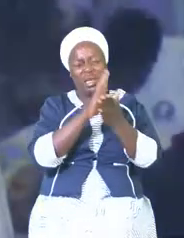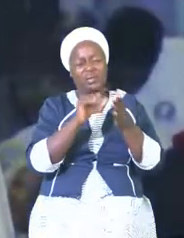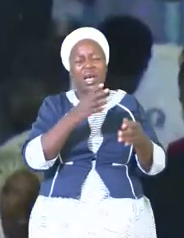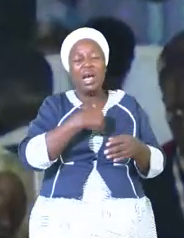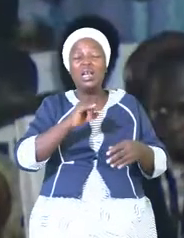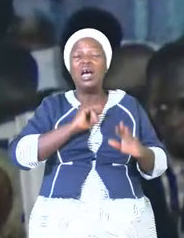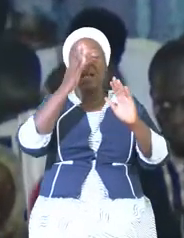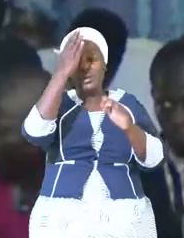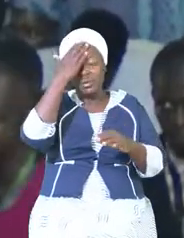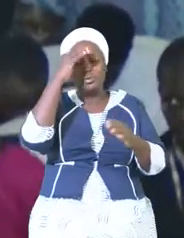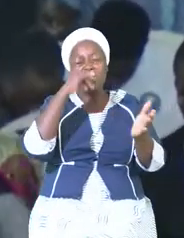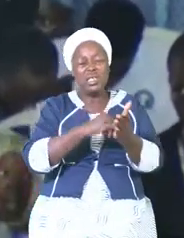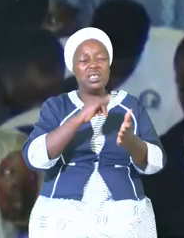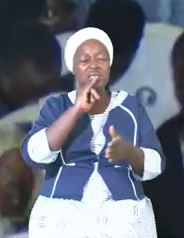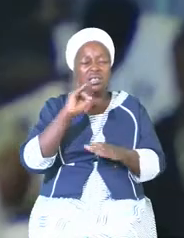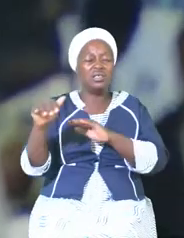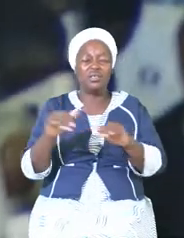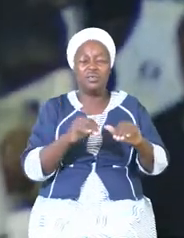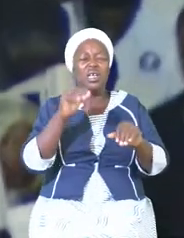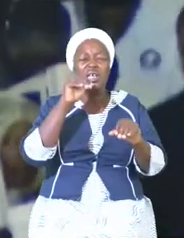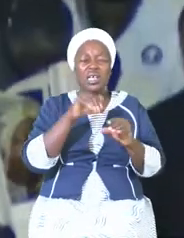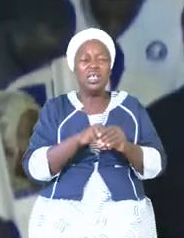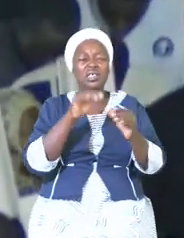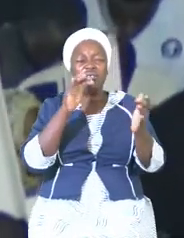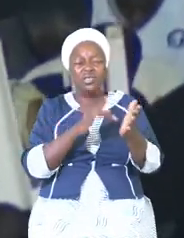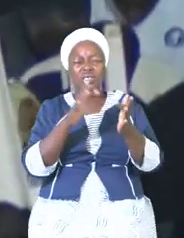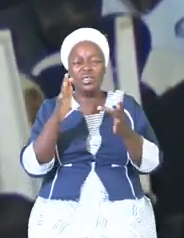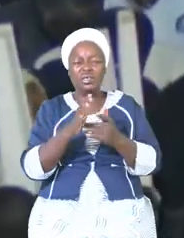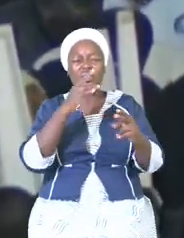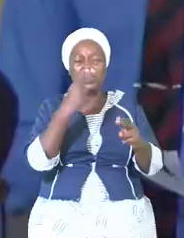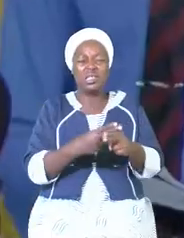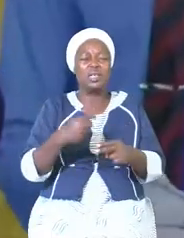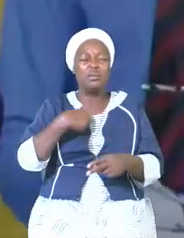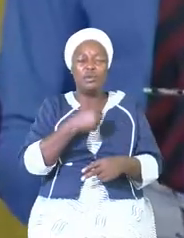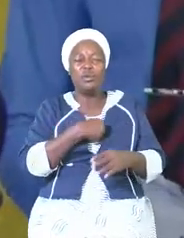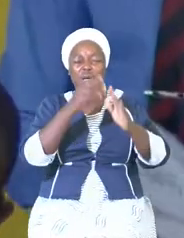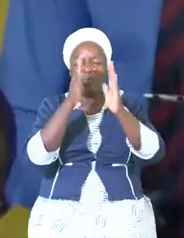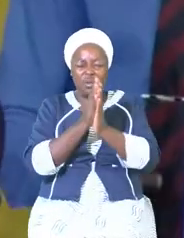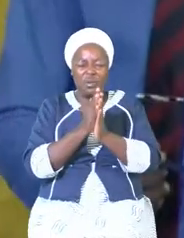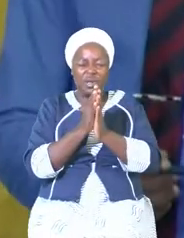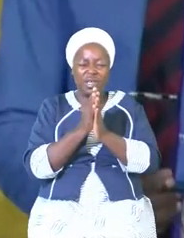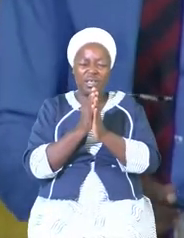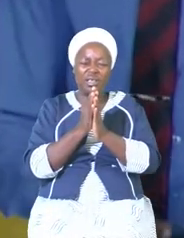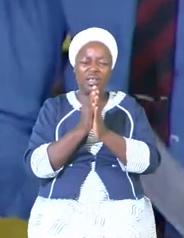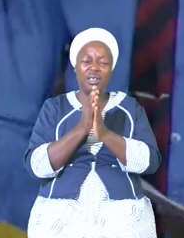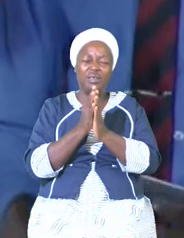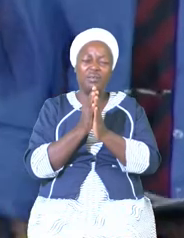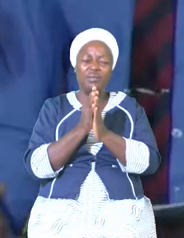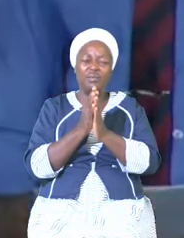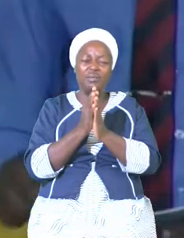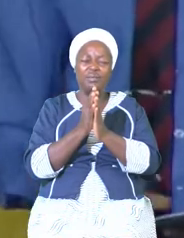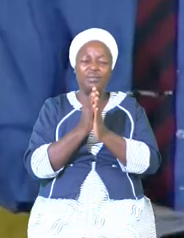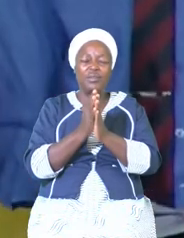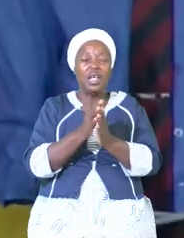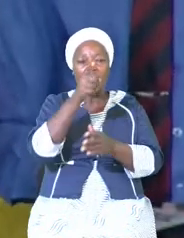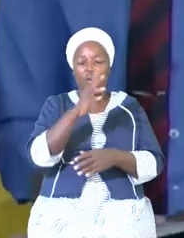it is done. In Jesus' name we pray. God bless you.